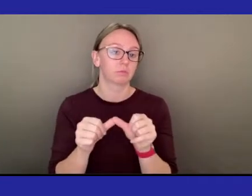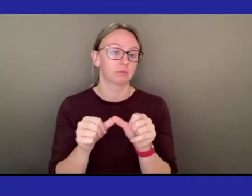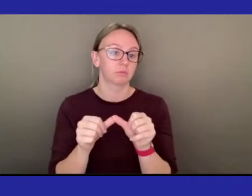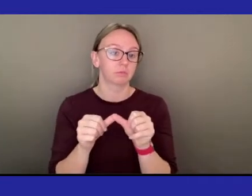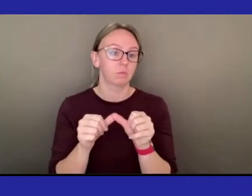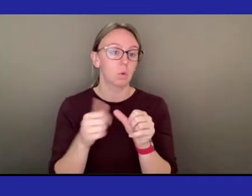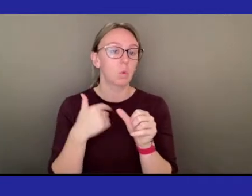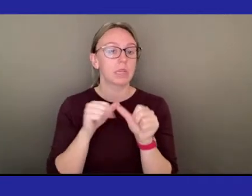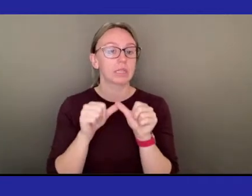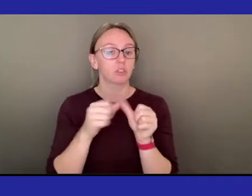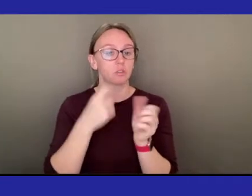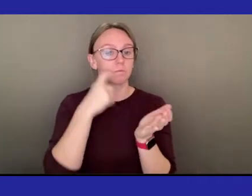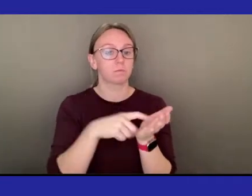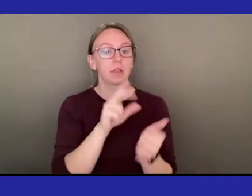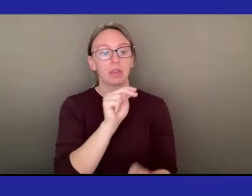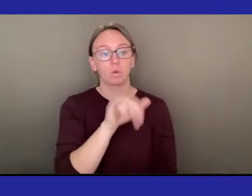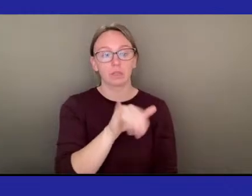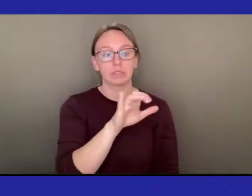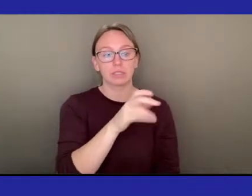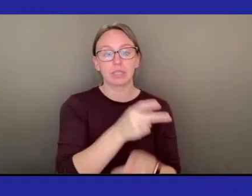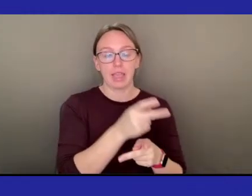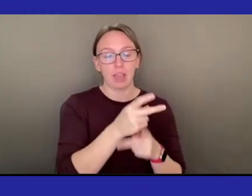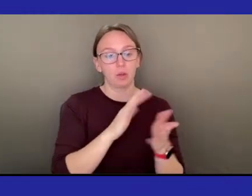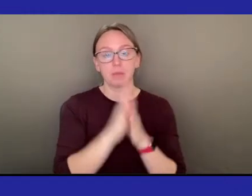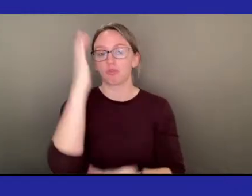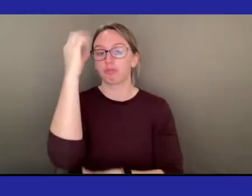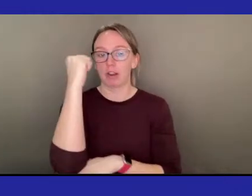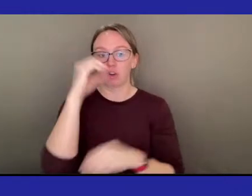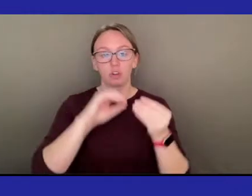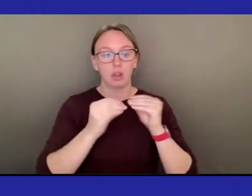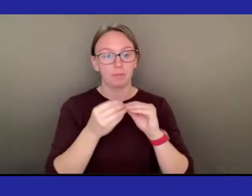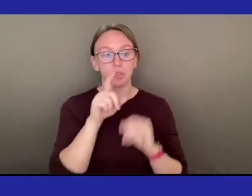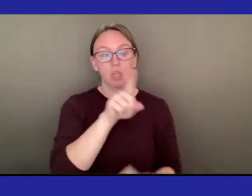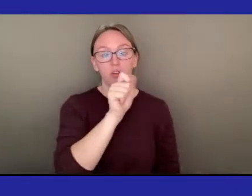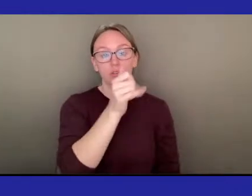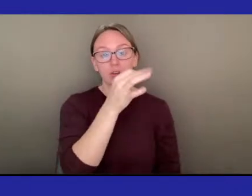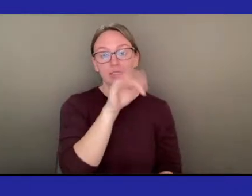care hit record numbers, 119,000, up from